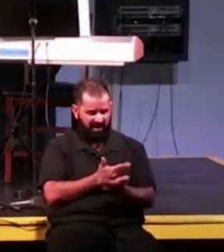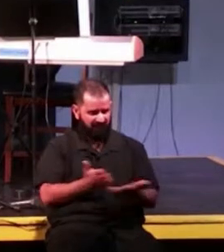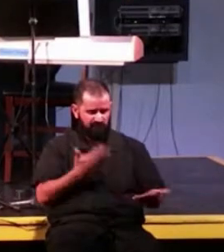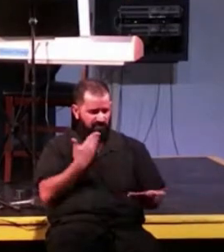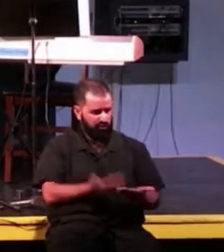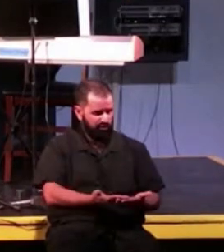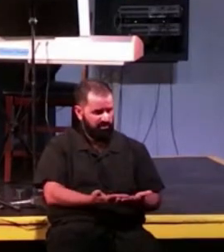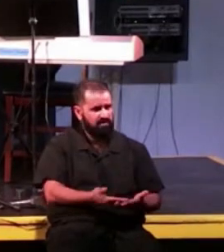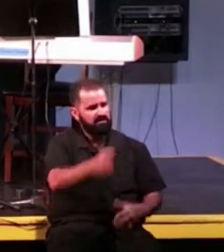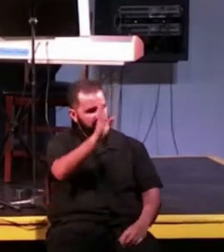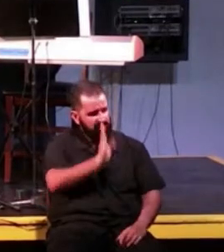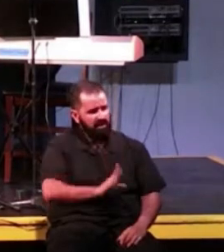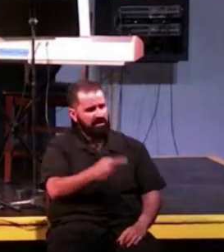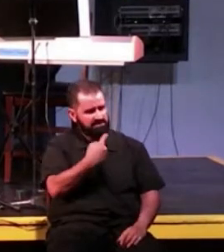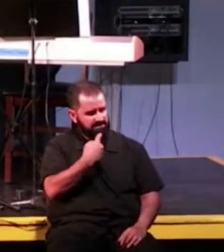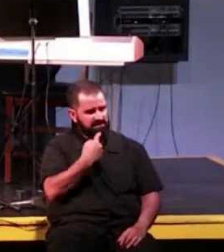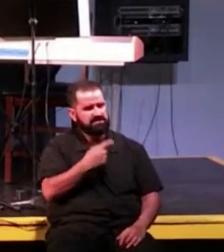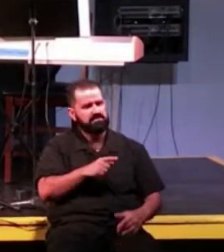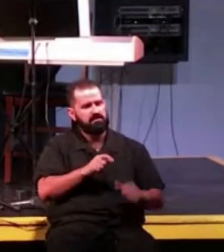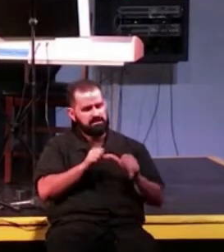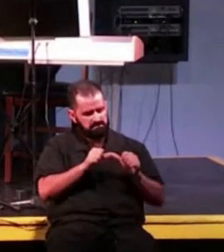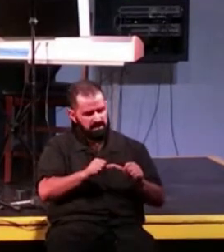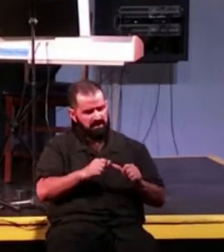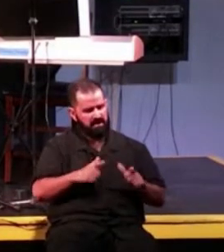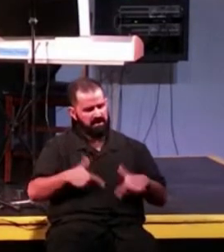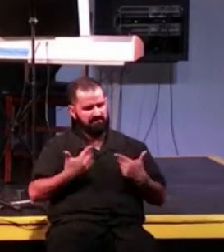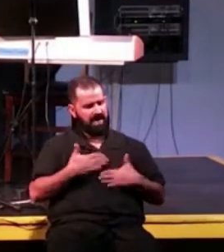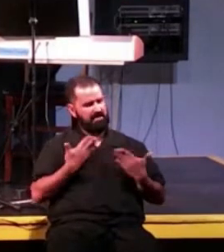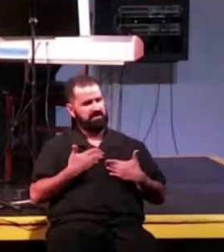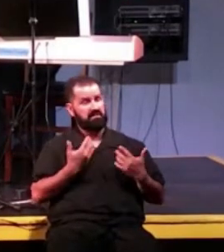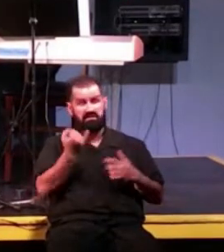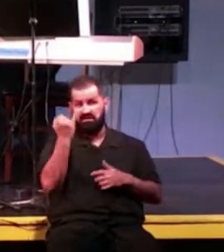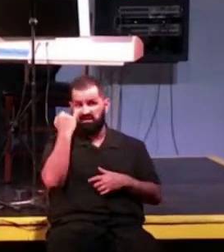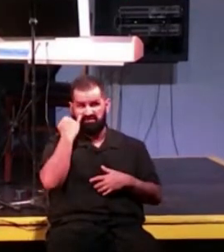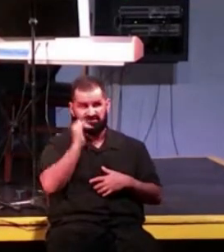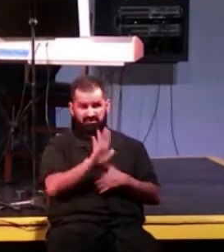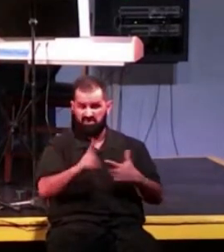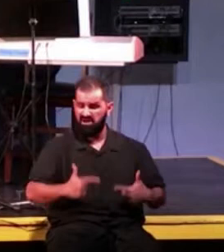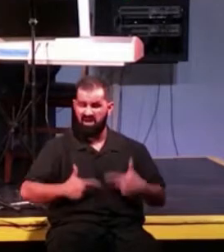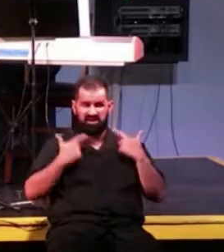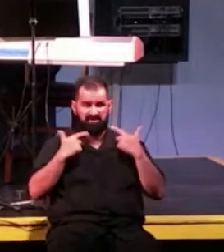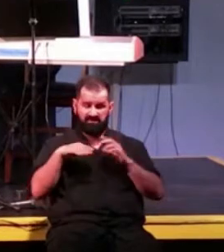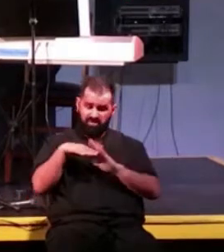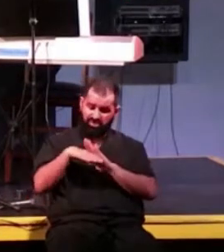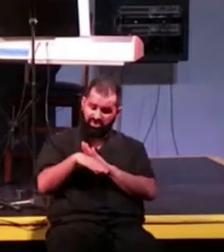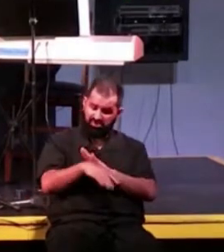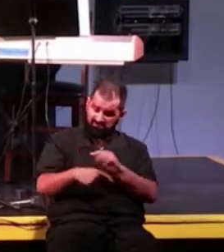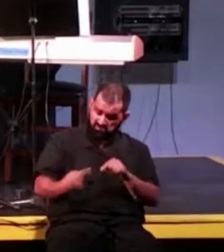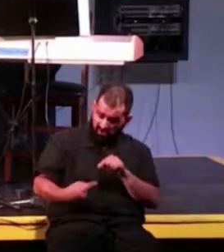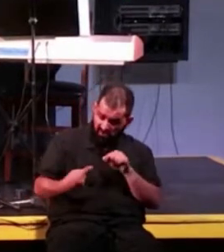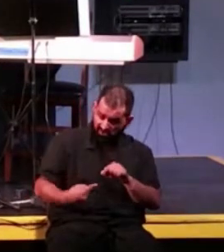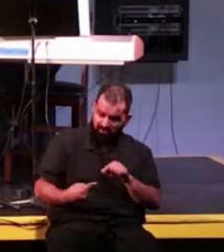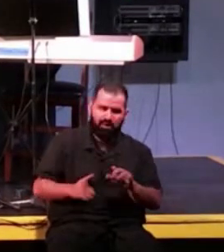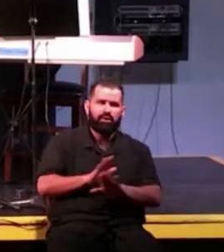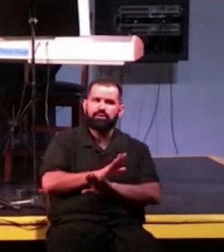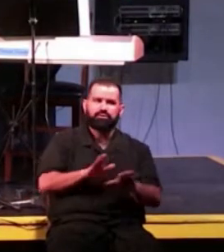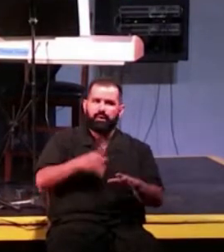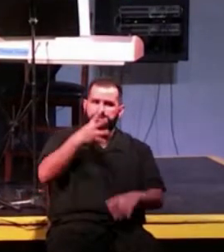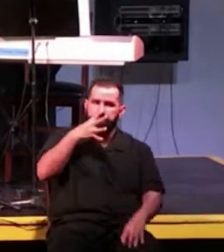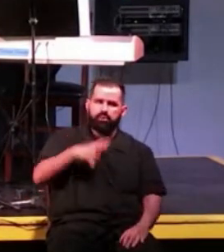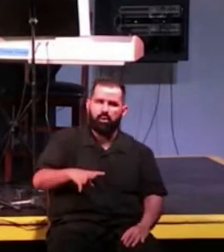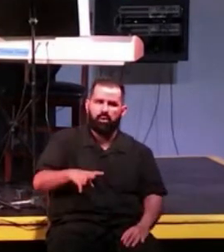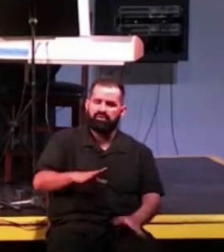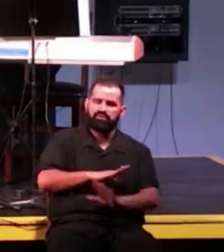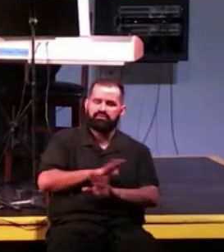God says, be happy. And if times are bad, Don't deny it.